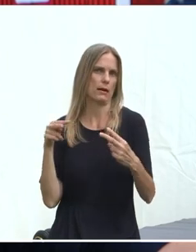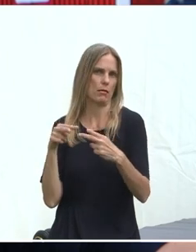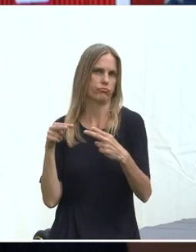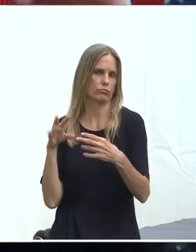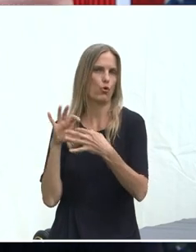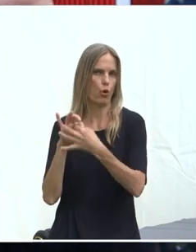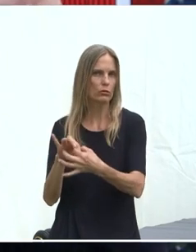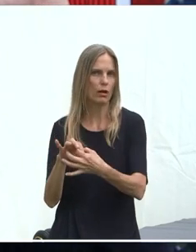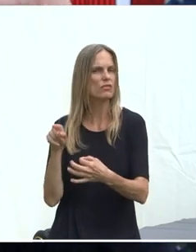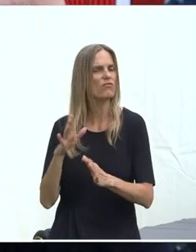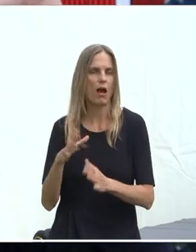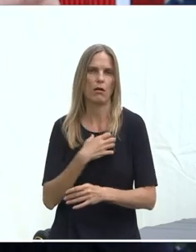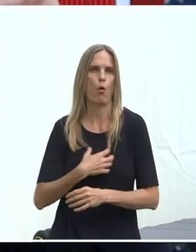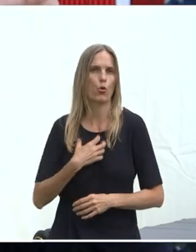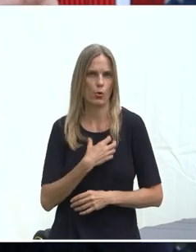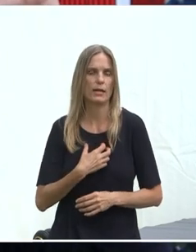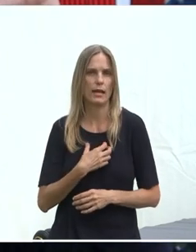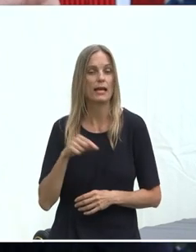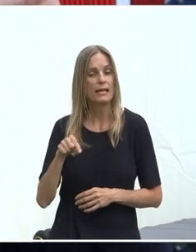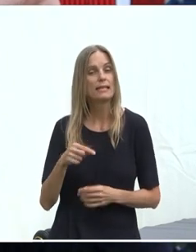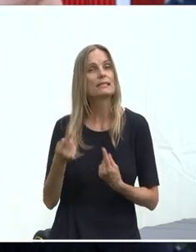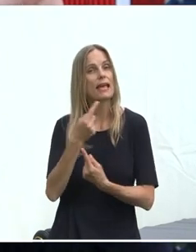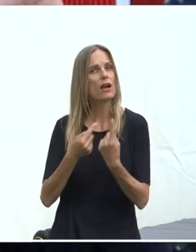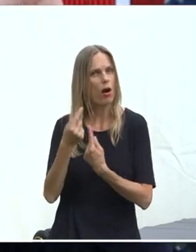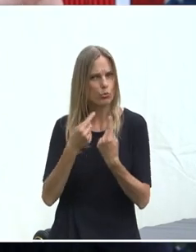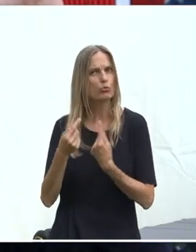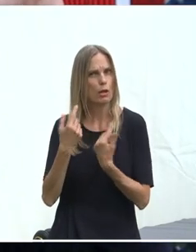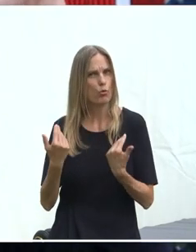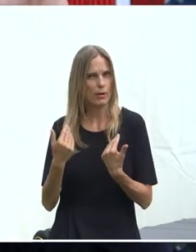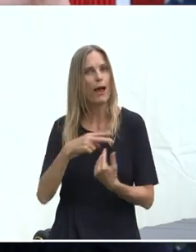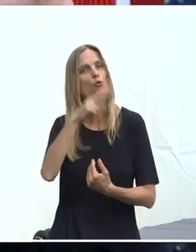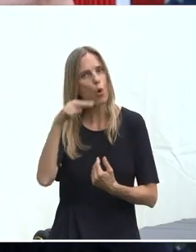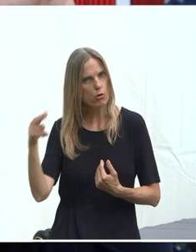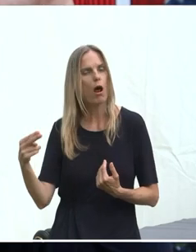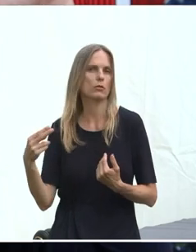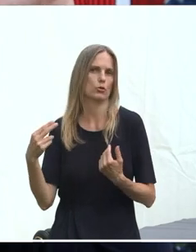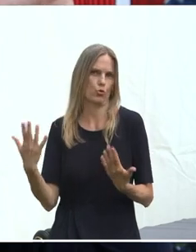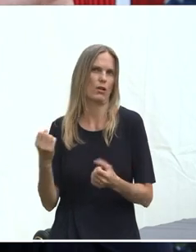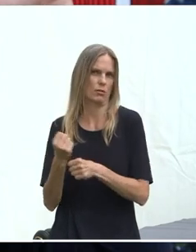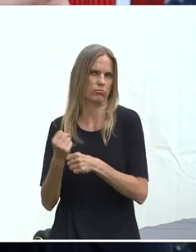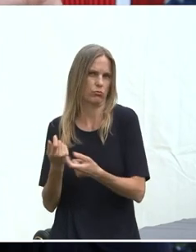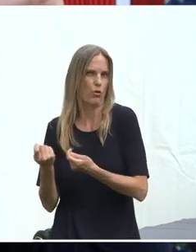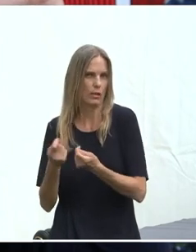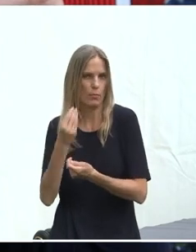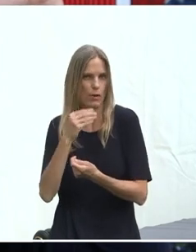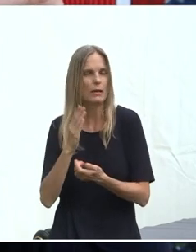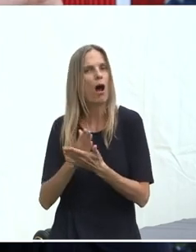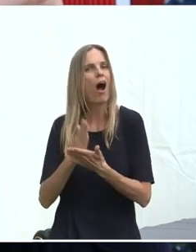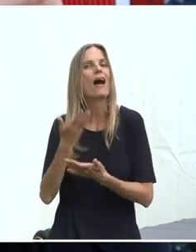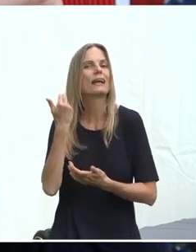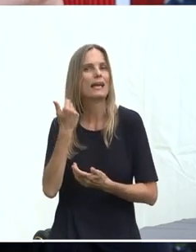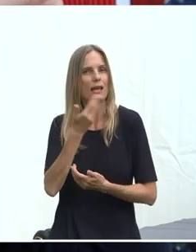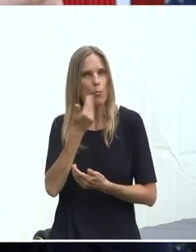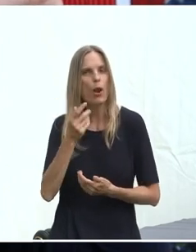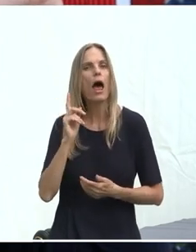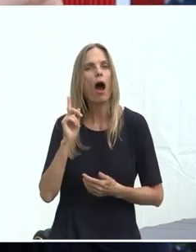very important. We have that discussion in Norway, how to do that. It's not always easy, but you have